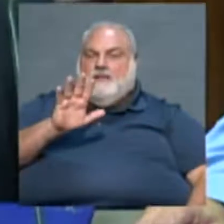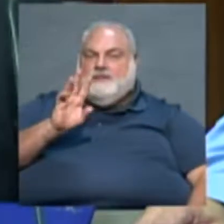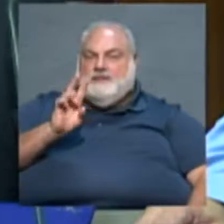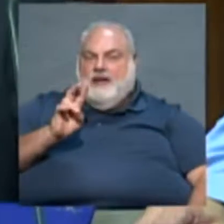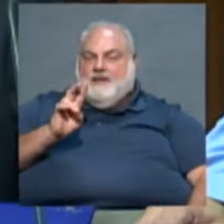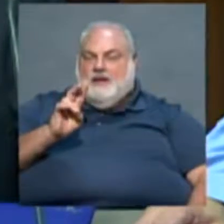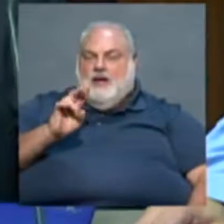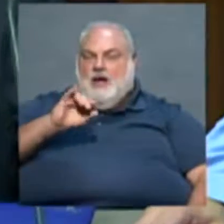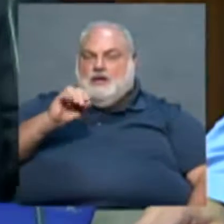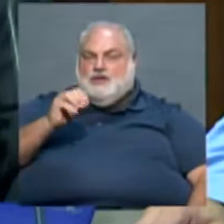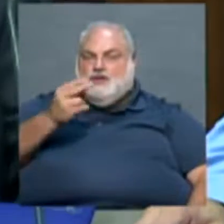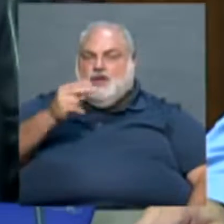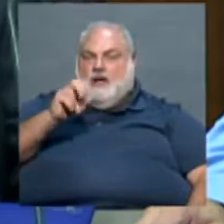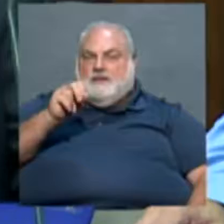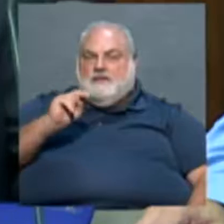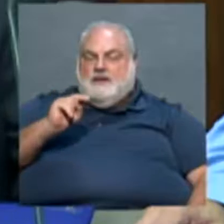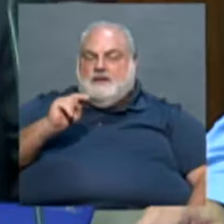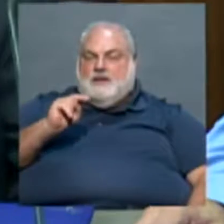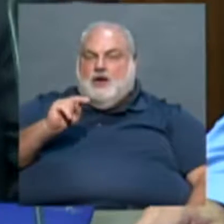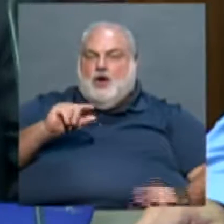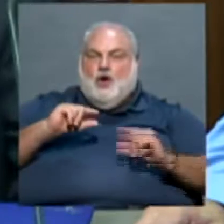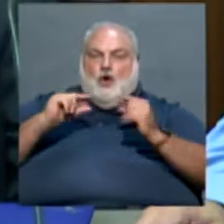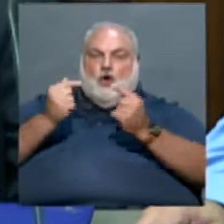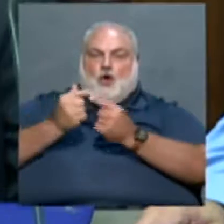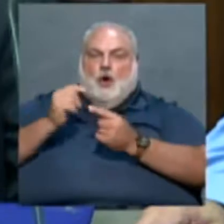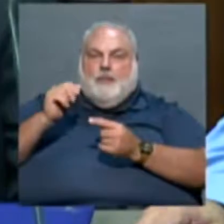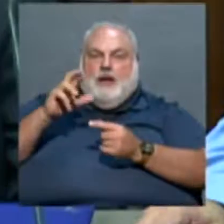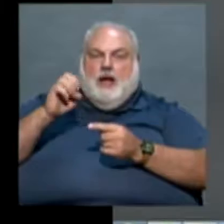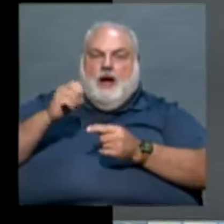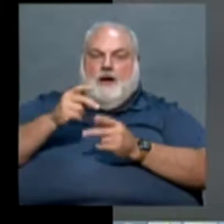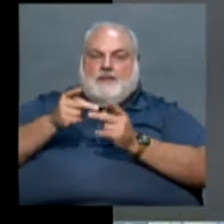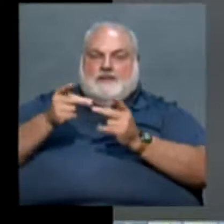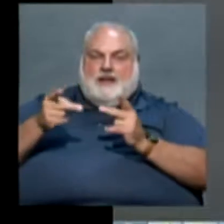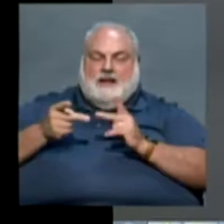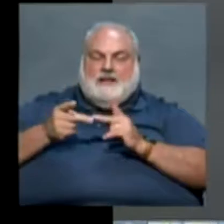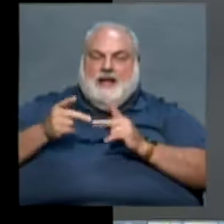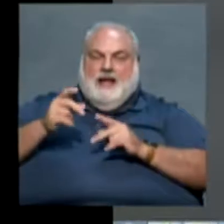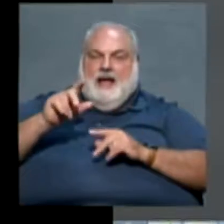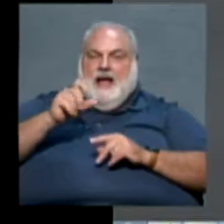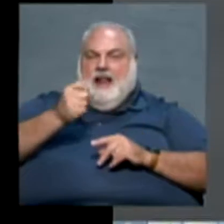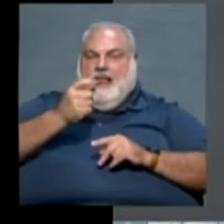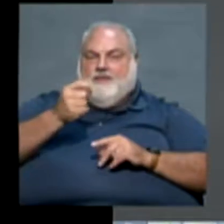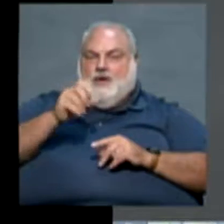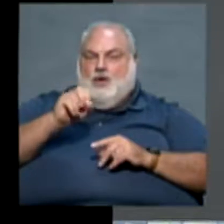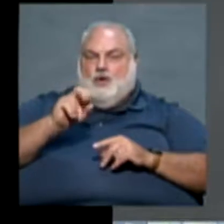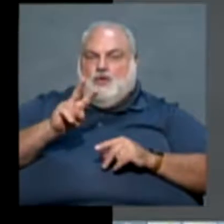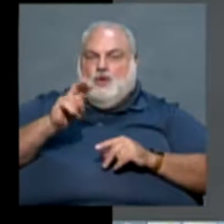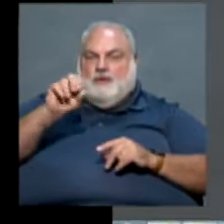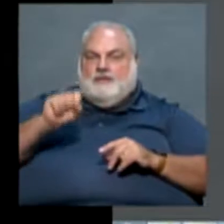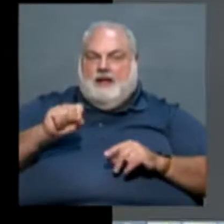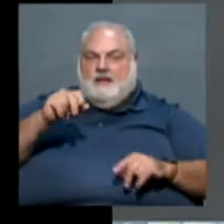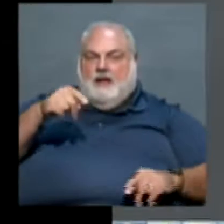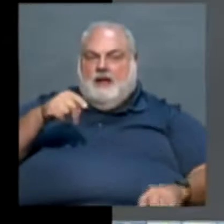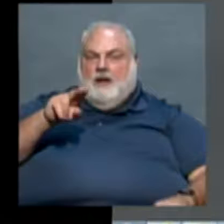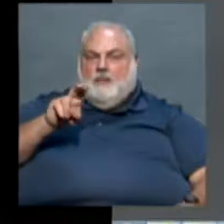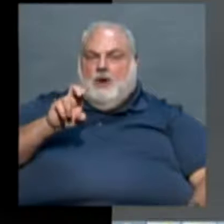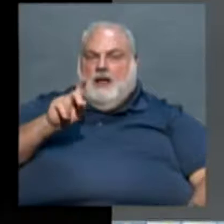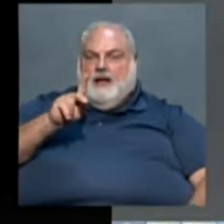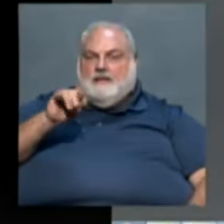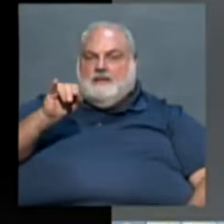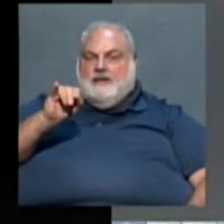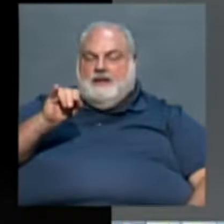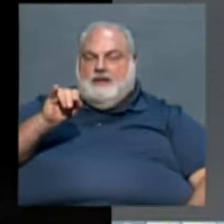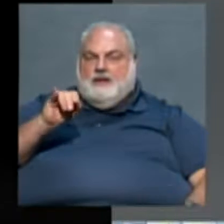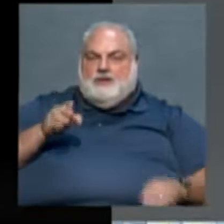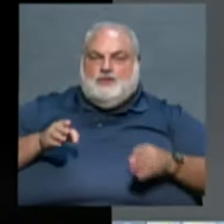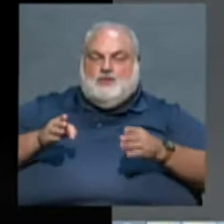Home or Group Care Facility, Special Use Permit, 1102 South Pulaski Street. On October 5th, the applicant requested withdrawal of